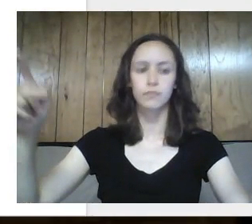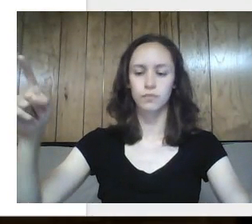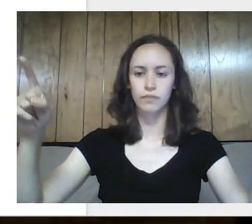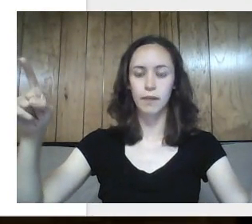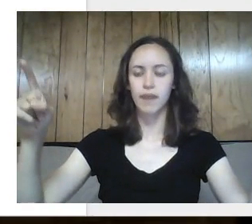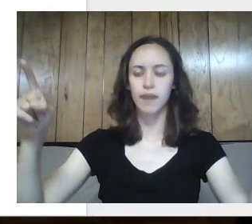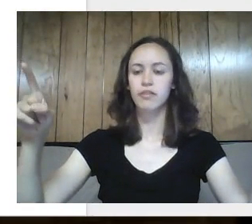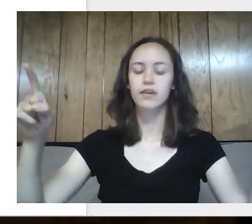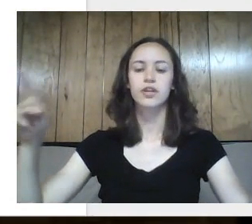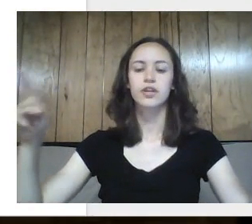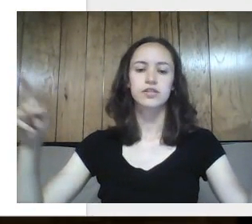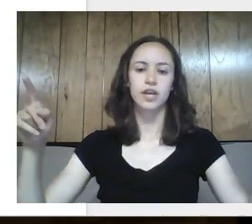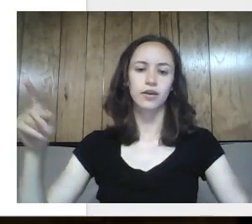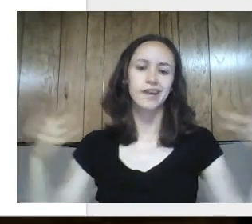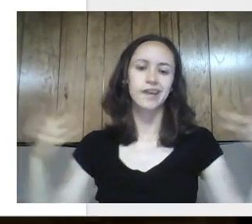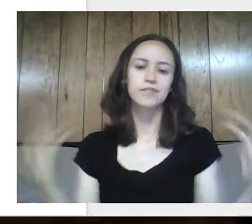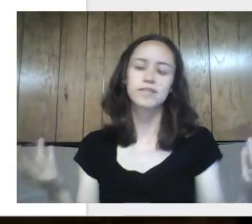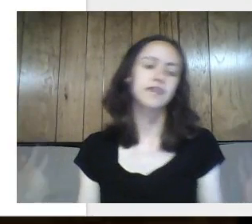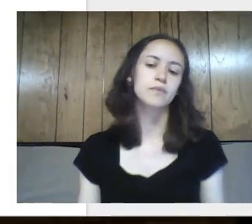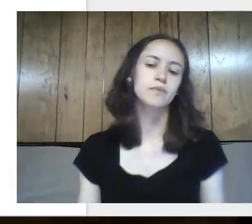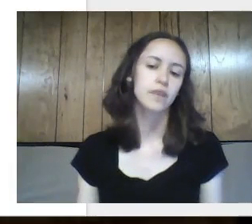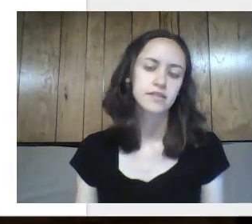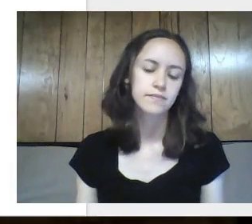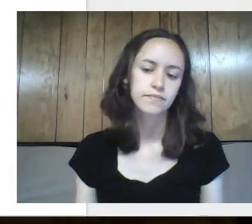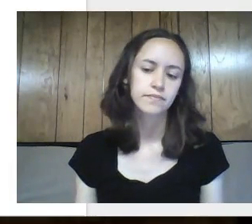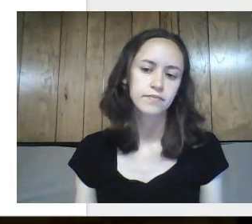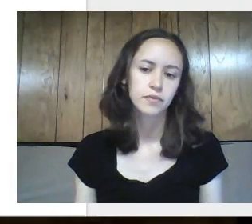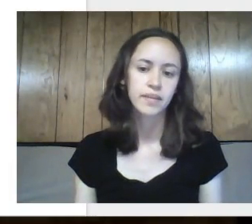it from our mouth. So just because when